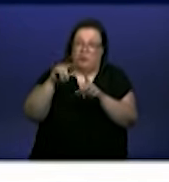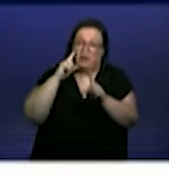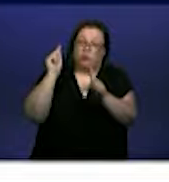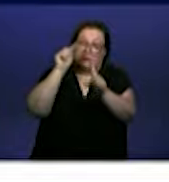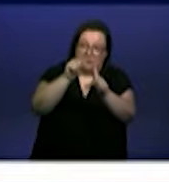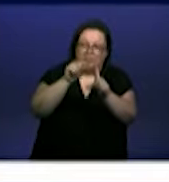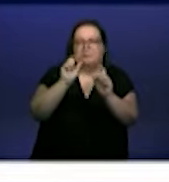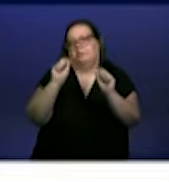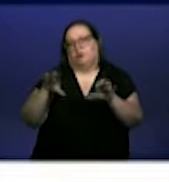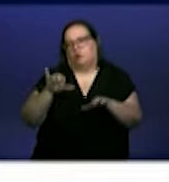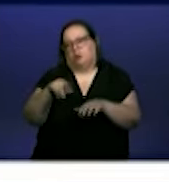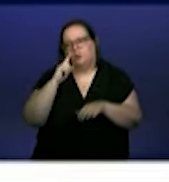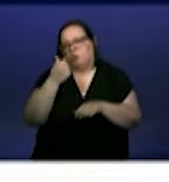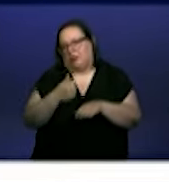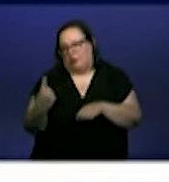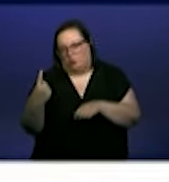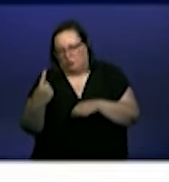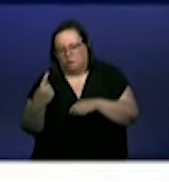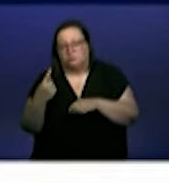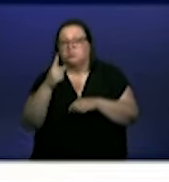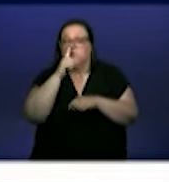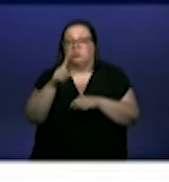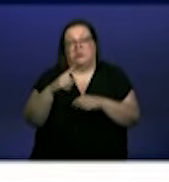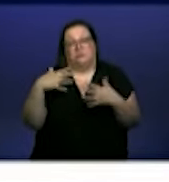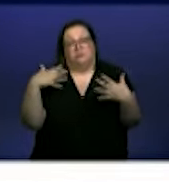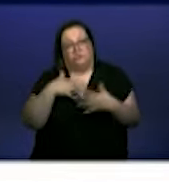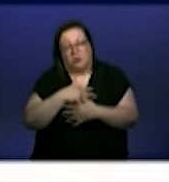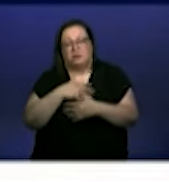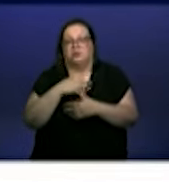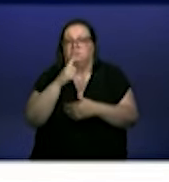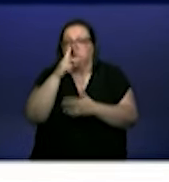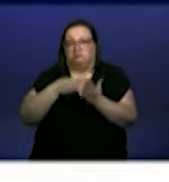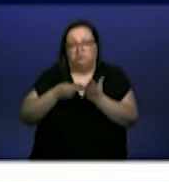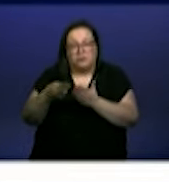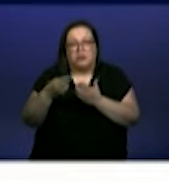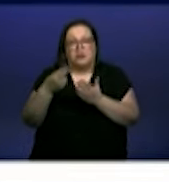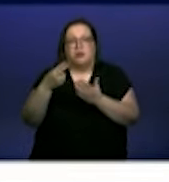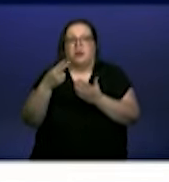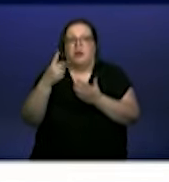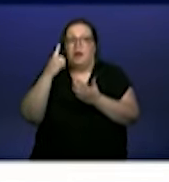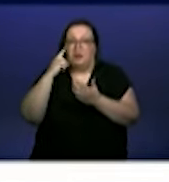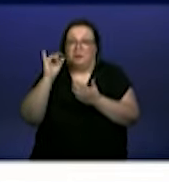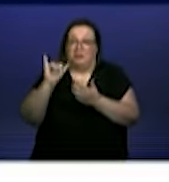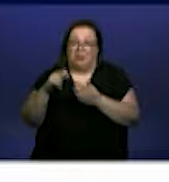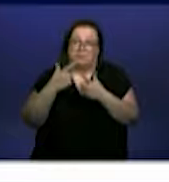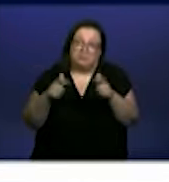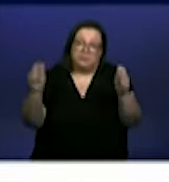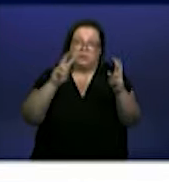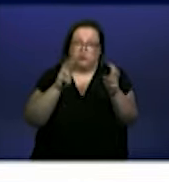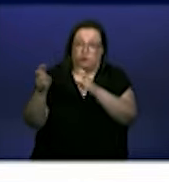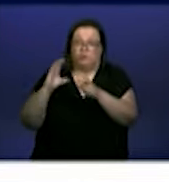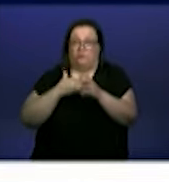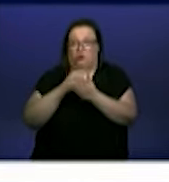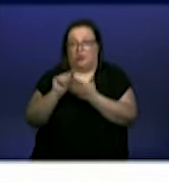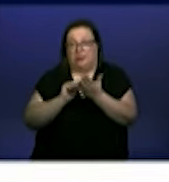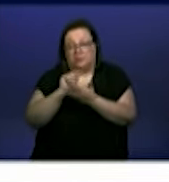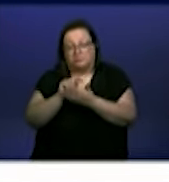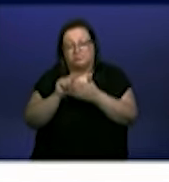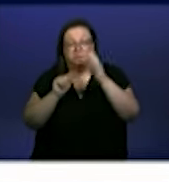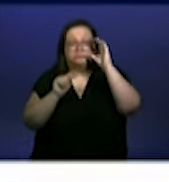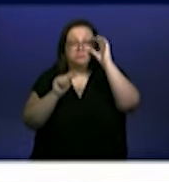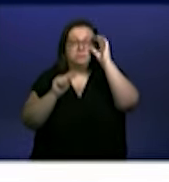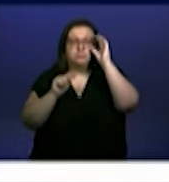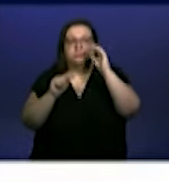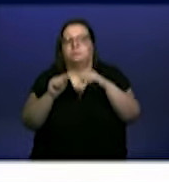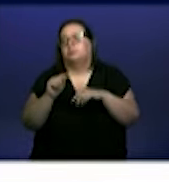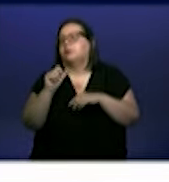it to anybody. And this is just frightening. Frankly, this is, I think, the biggest issue of our day. It